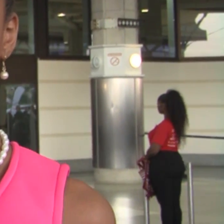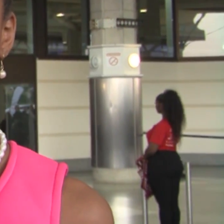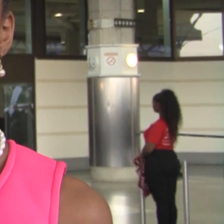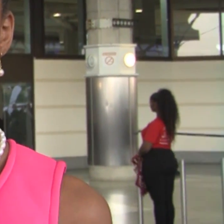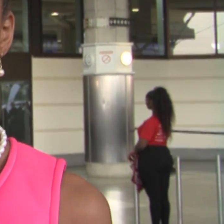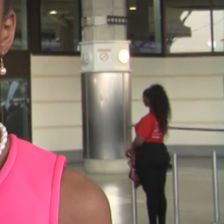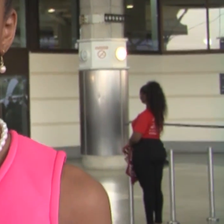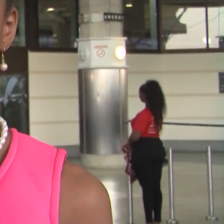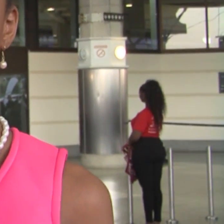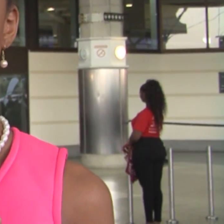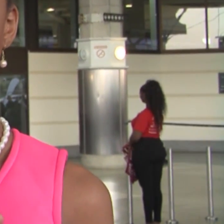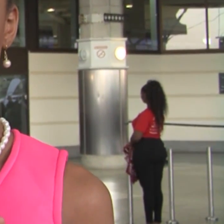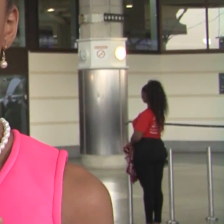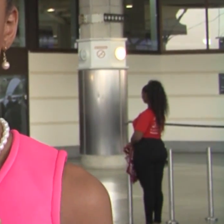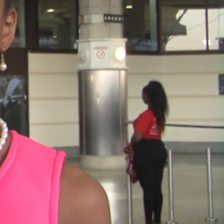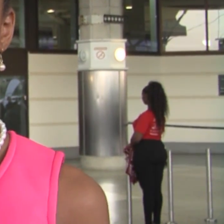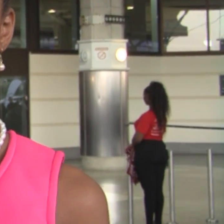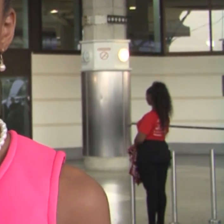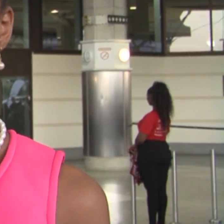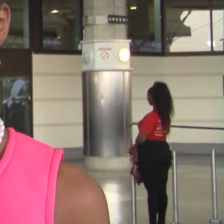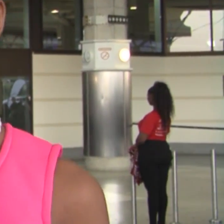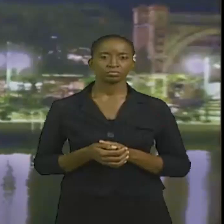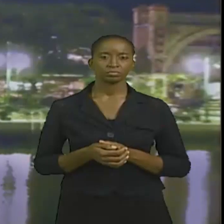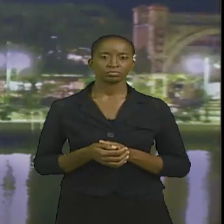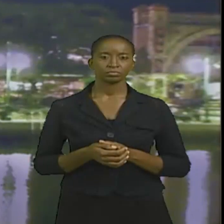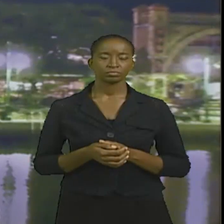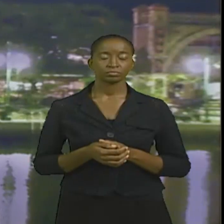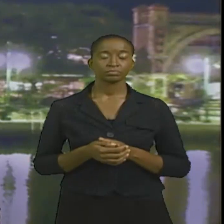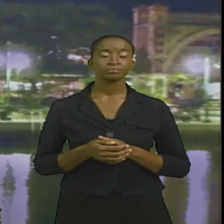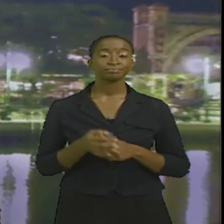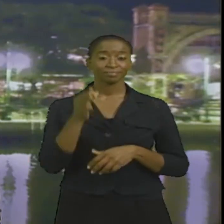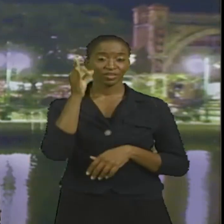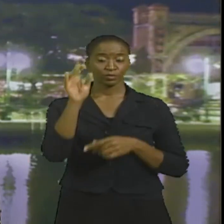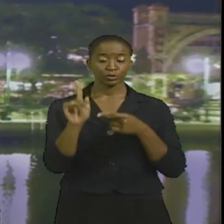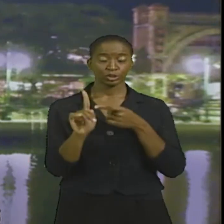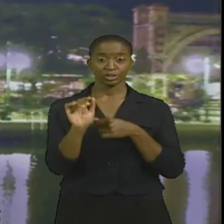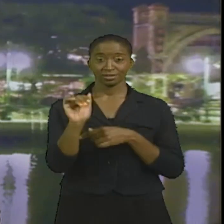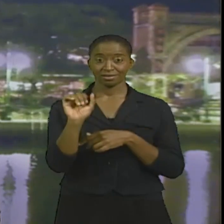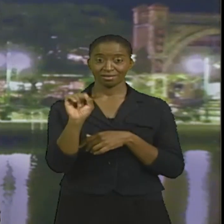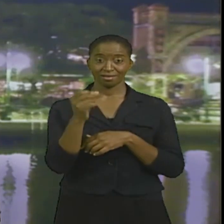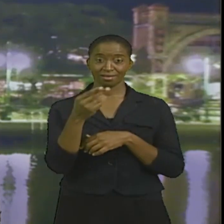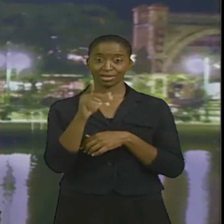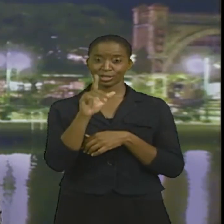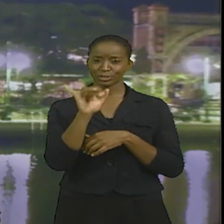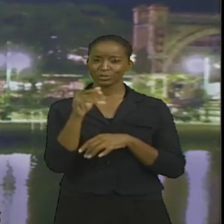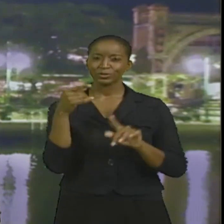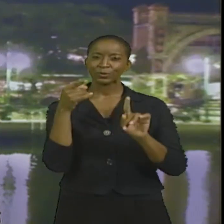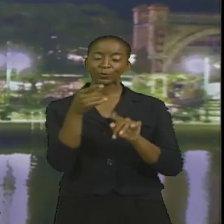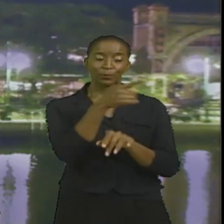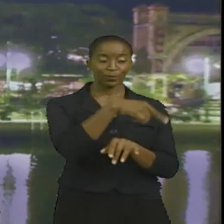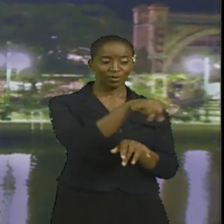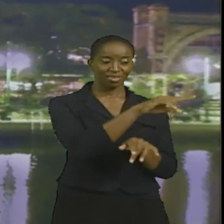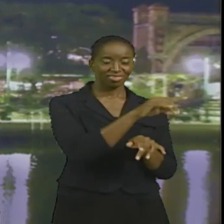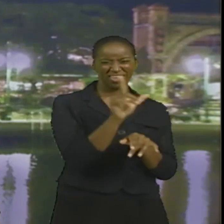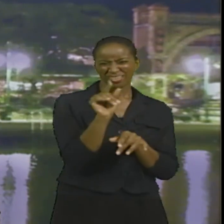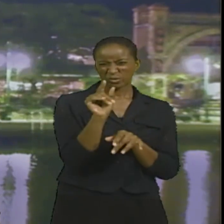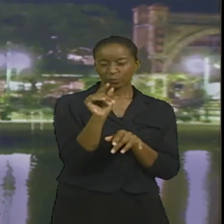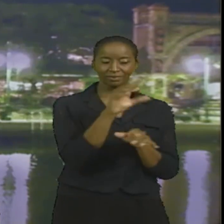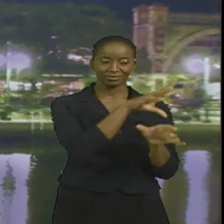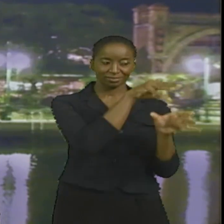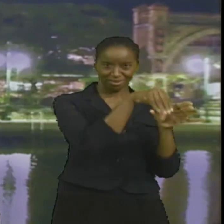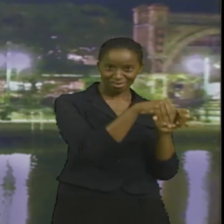in the final top 30 at the Miss World Show. And going forward, Ashley is hoping to bring at least 20 delegates to